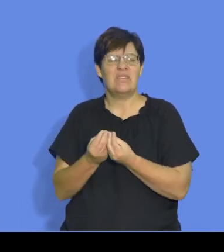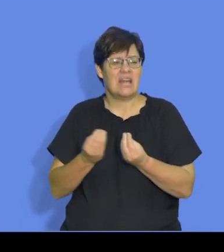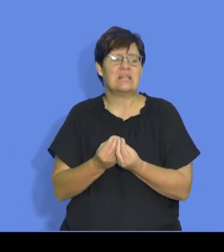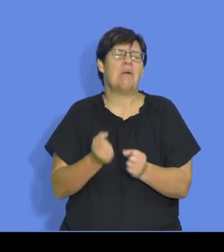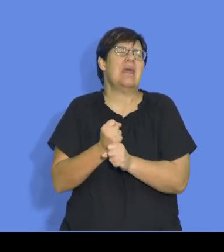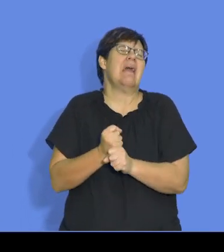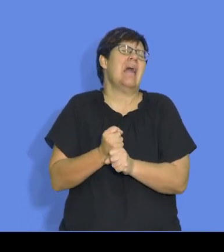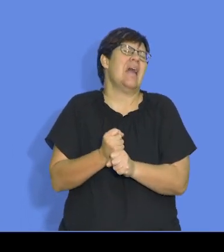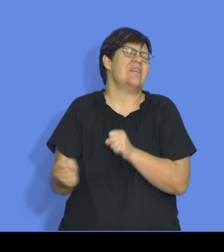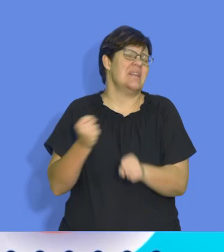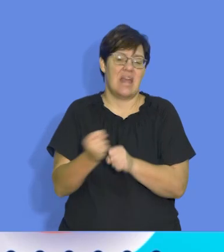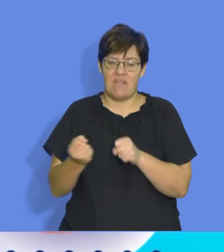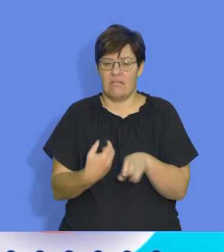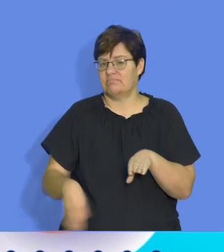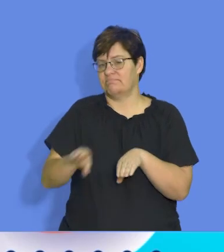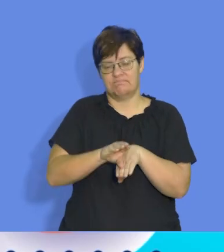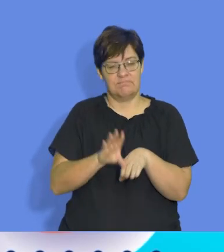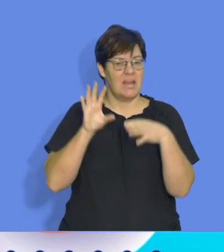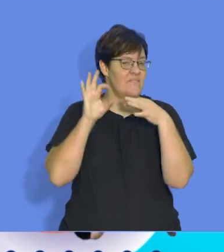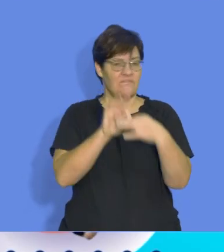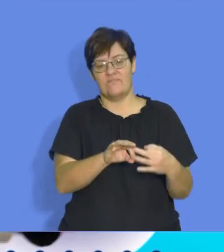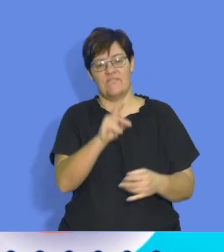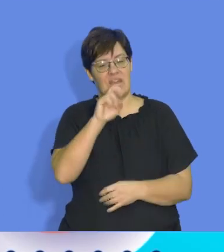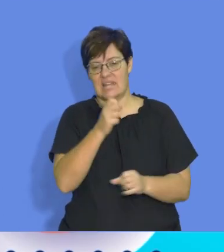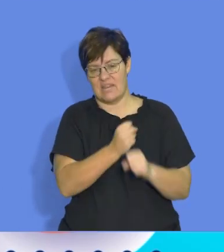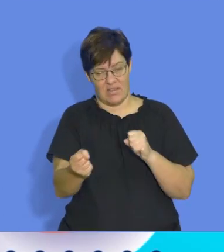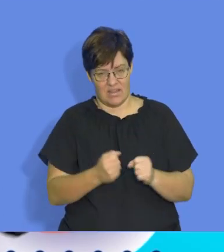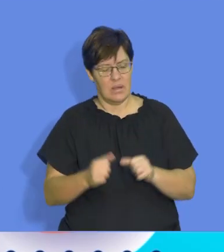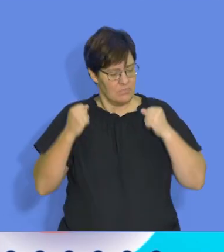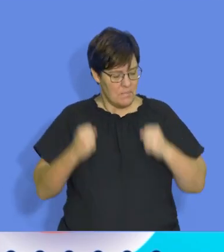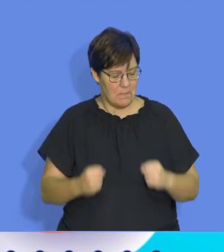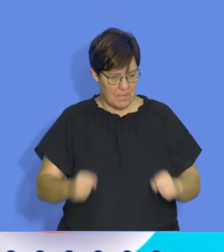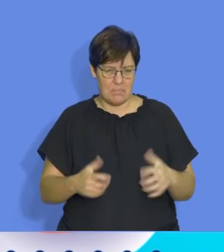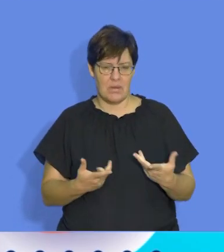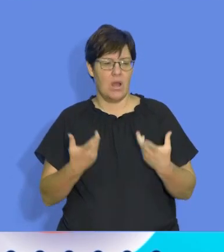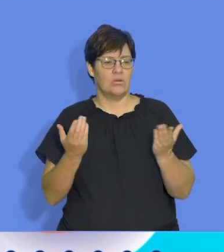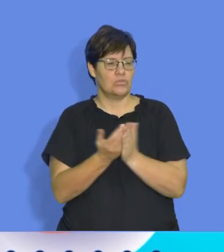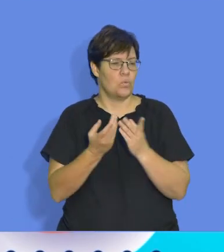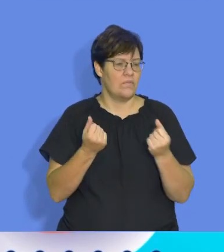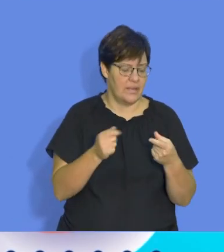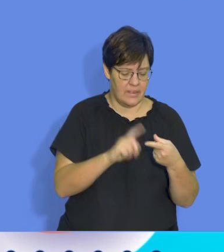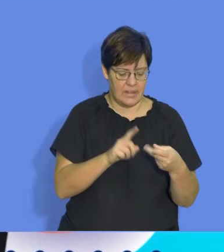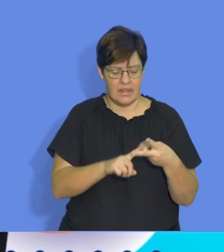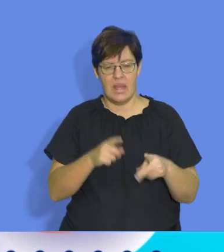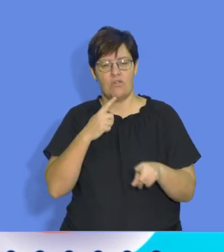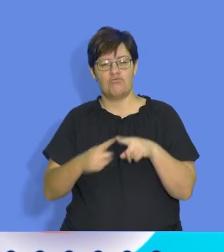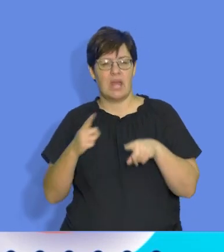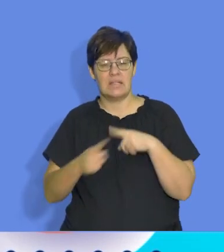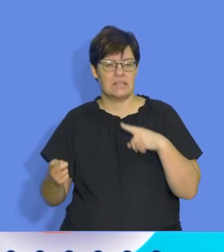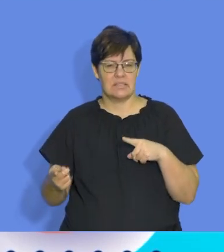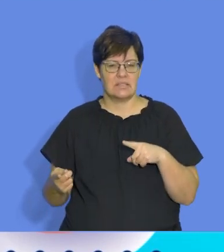never ever have VAT attached to their transactions. School fees, rent for